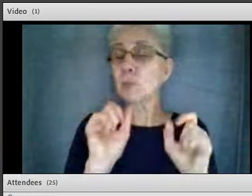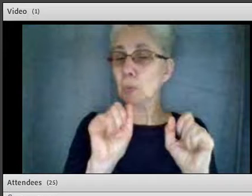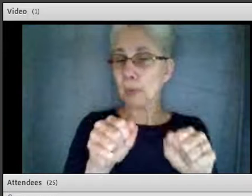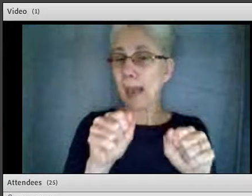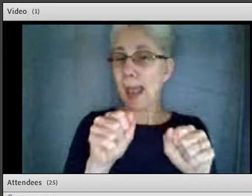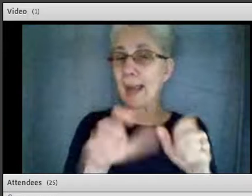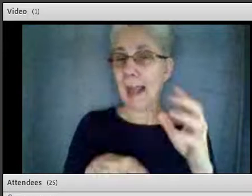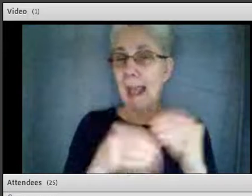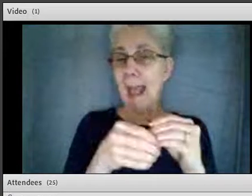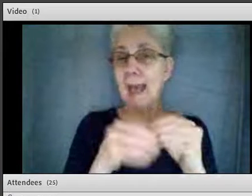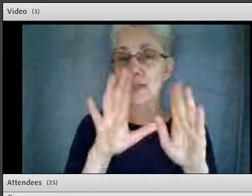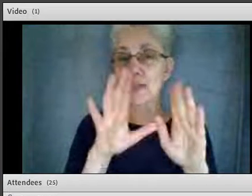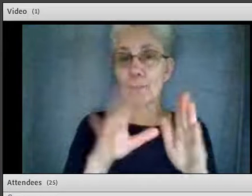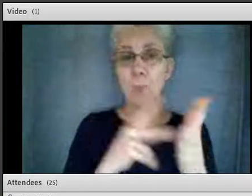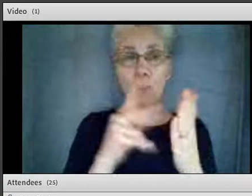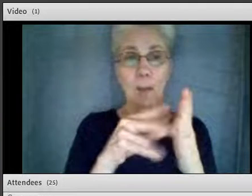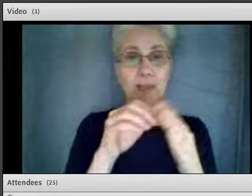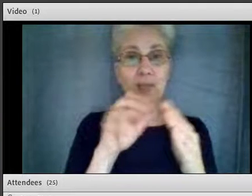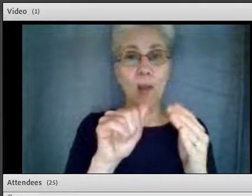ADA compliant.